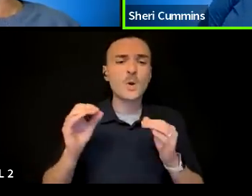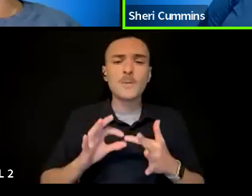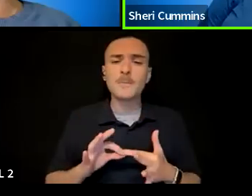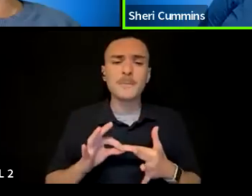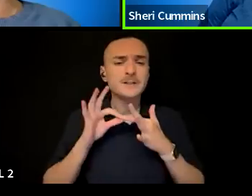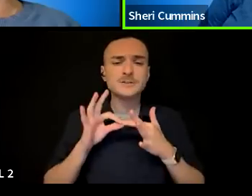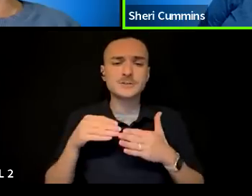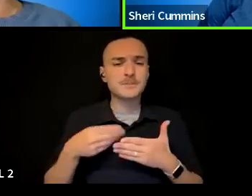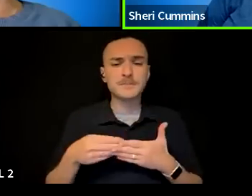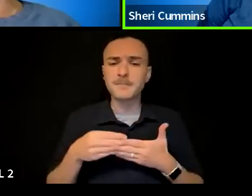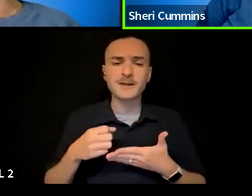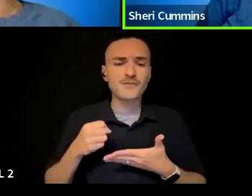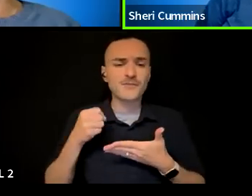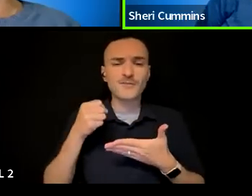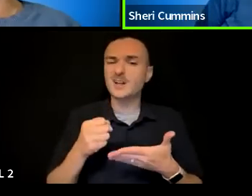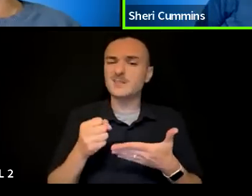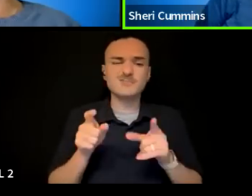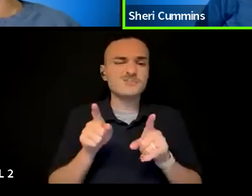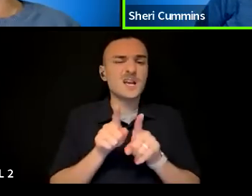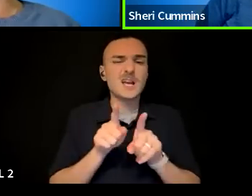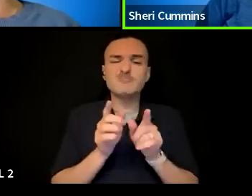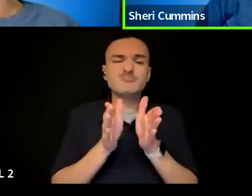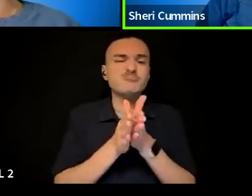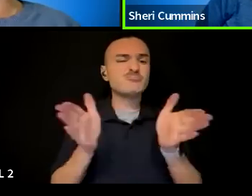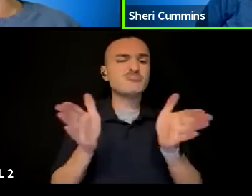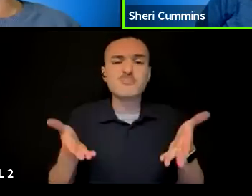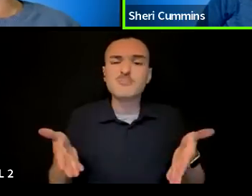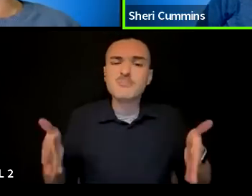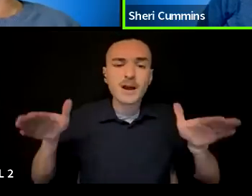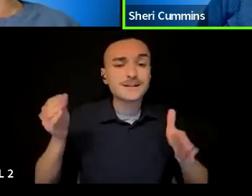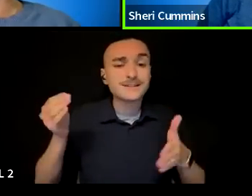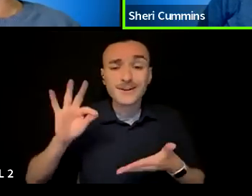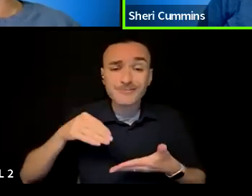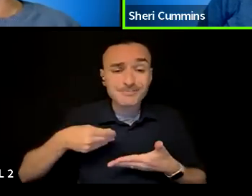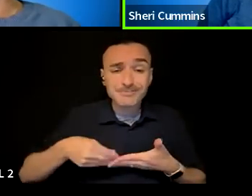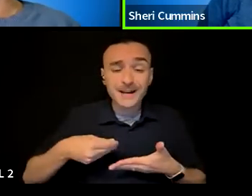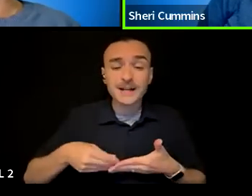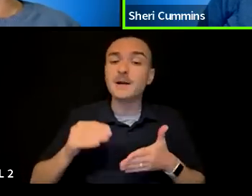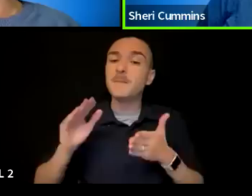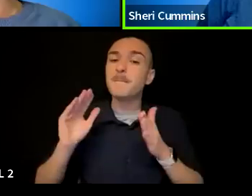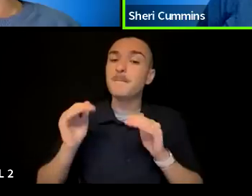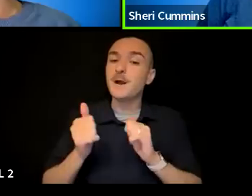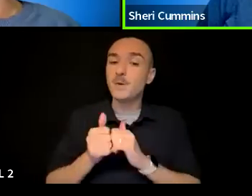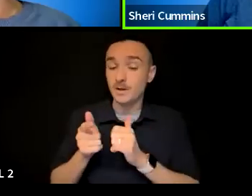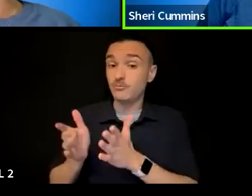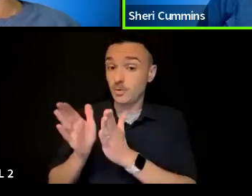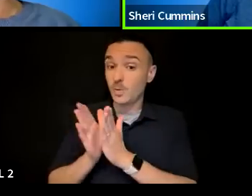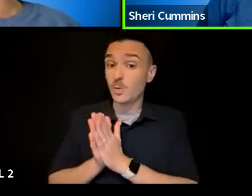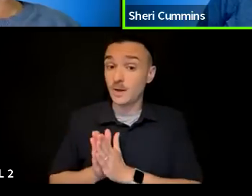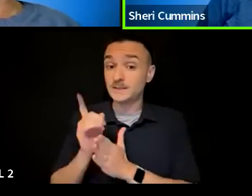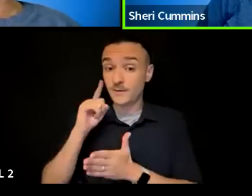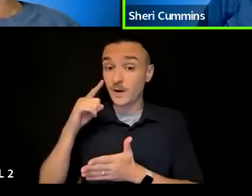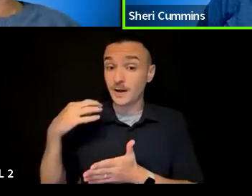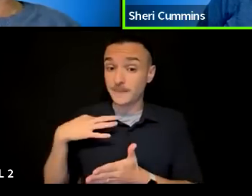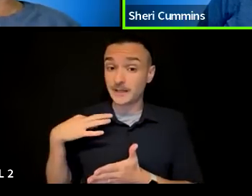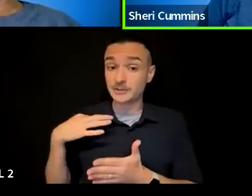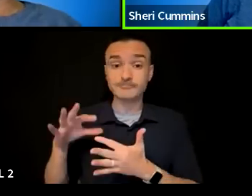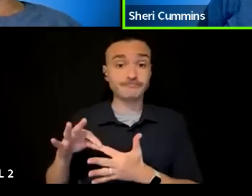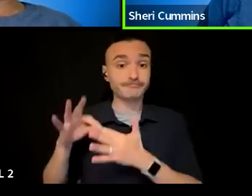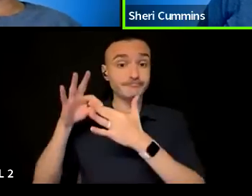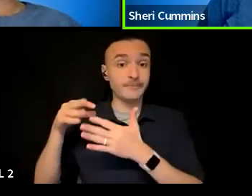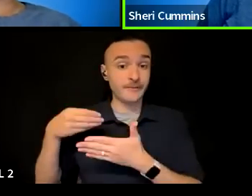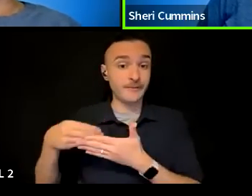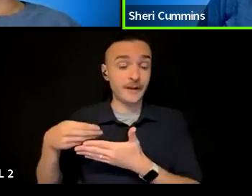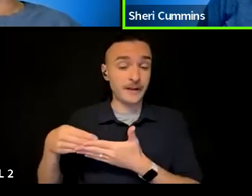for the big buckets of money. Whereas a request for application does have set-aside funds, and the funding opportunity